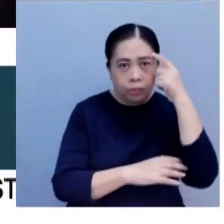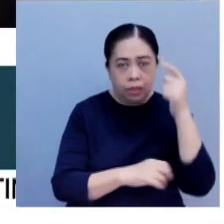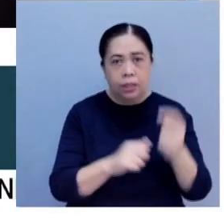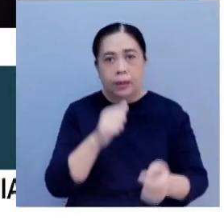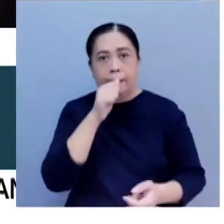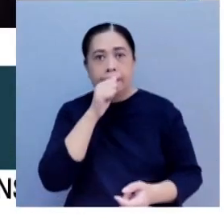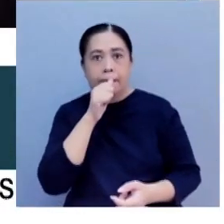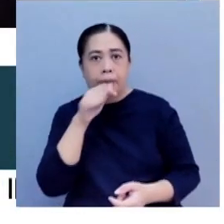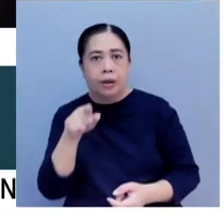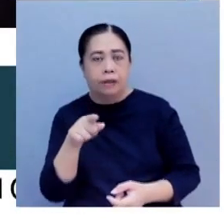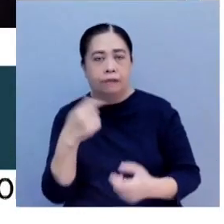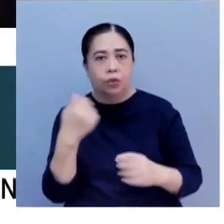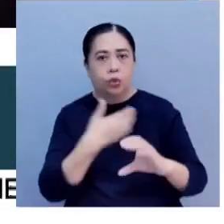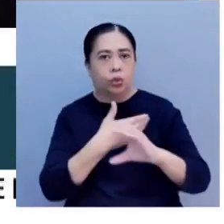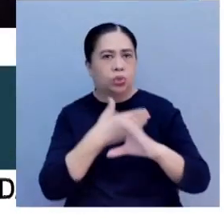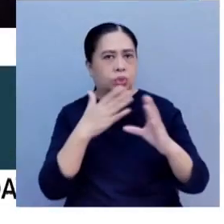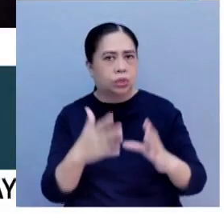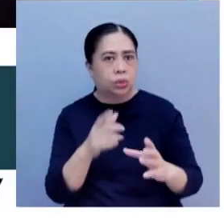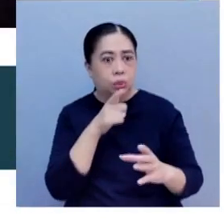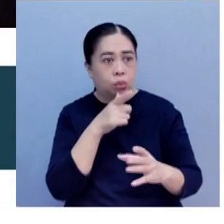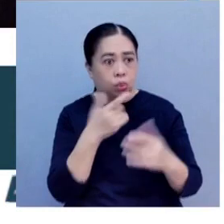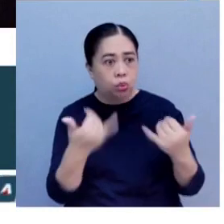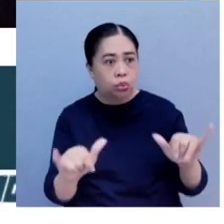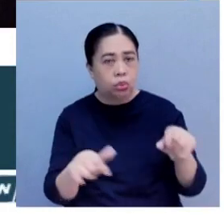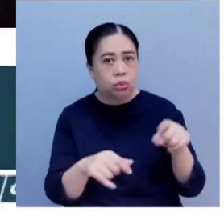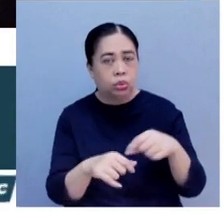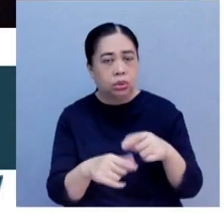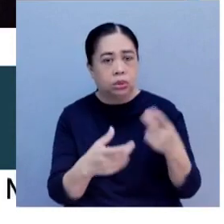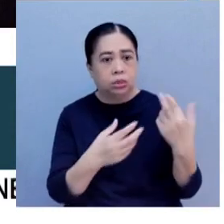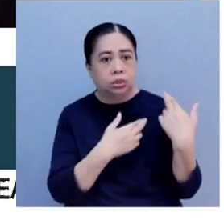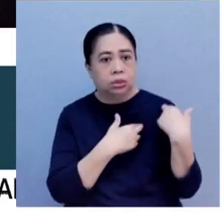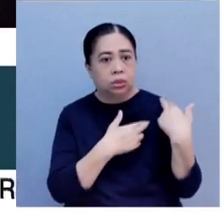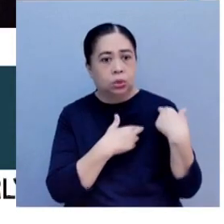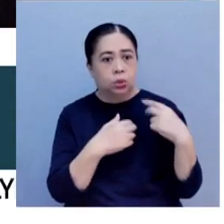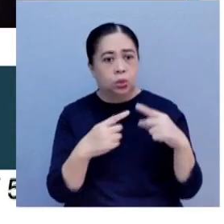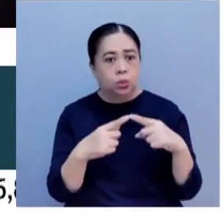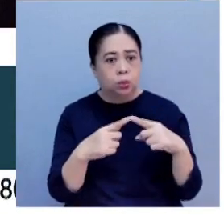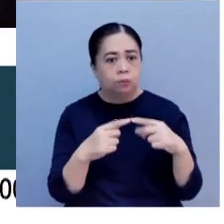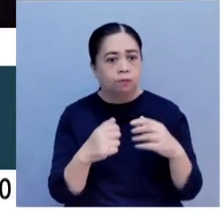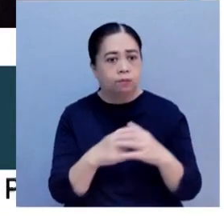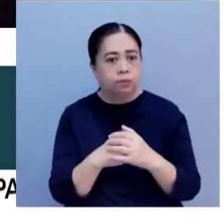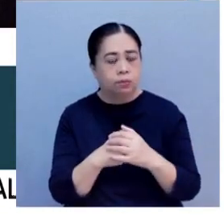private contractors who are tasked to